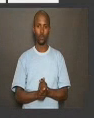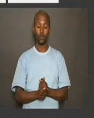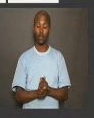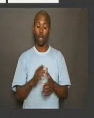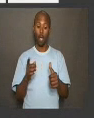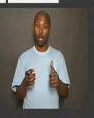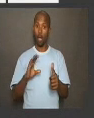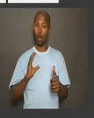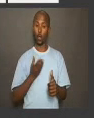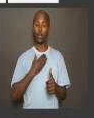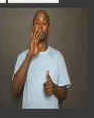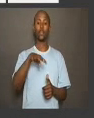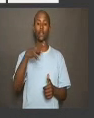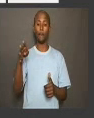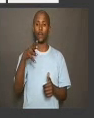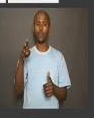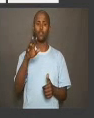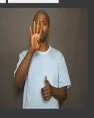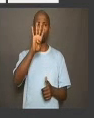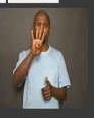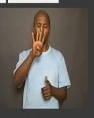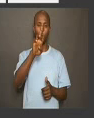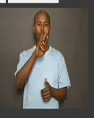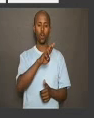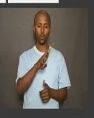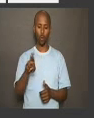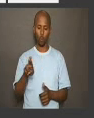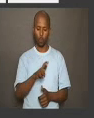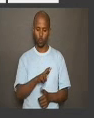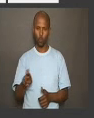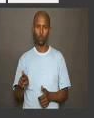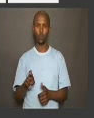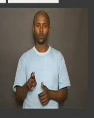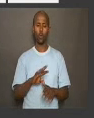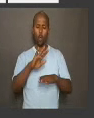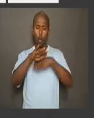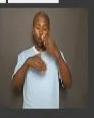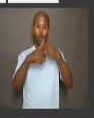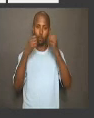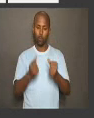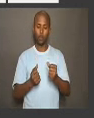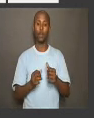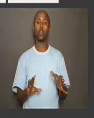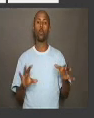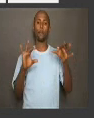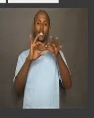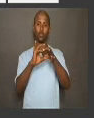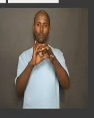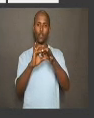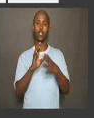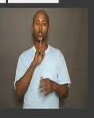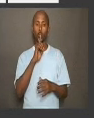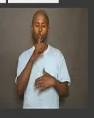Our table must have 4 rows to account for all possible combinations of